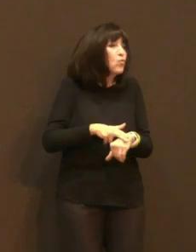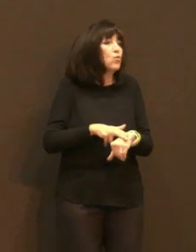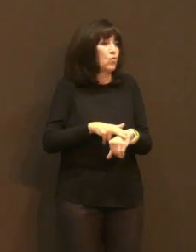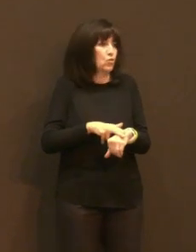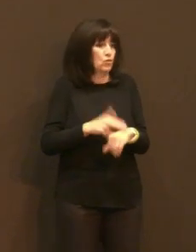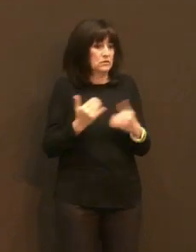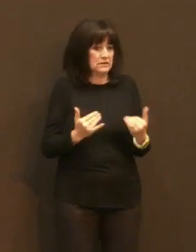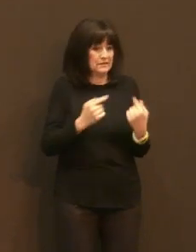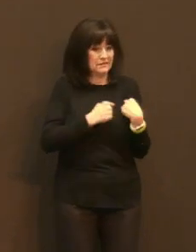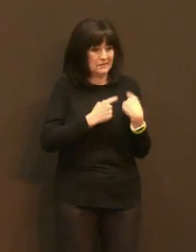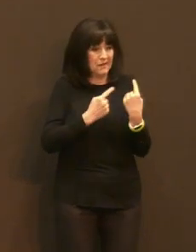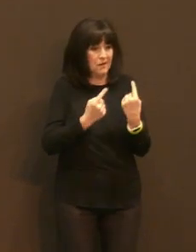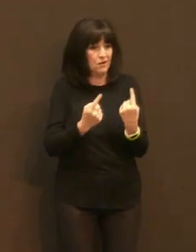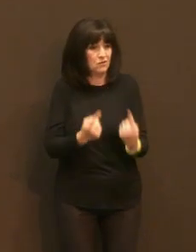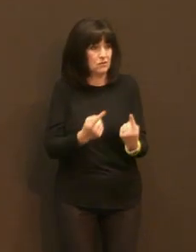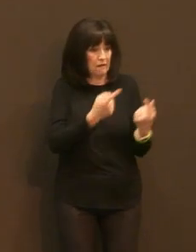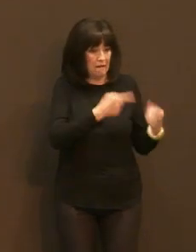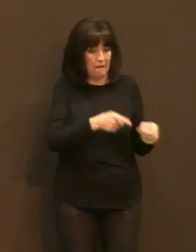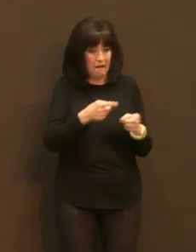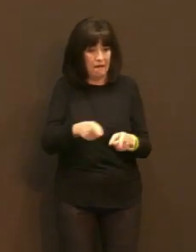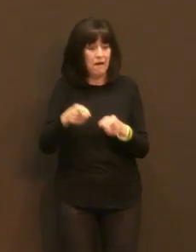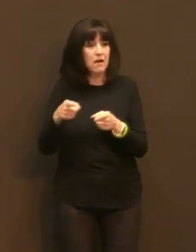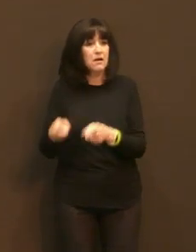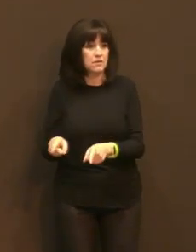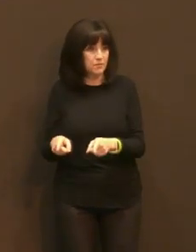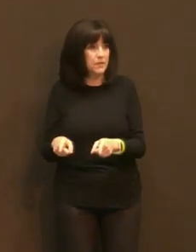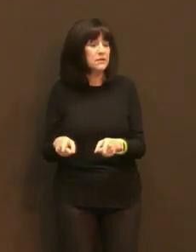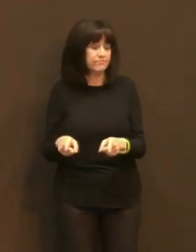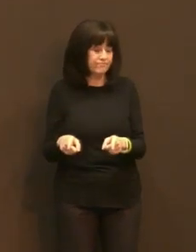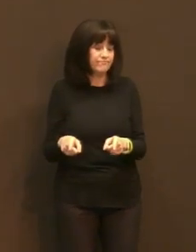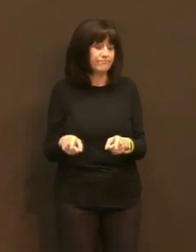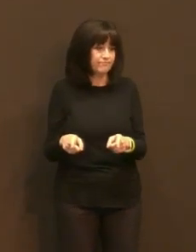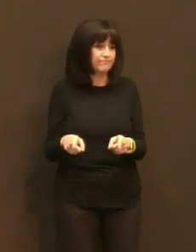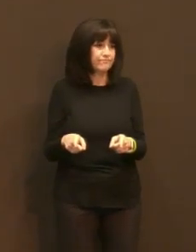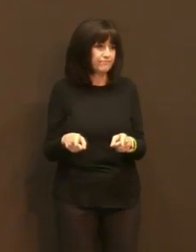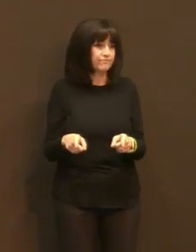the wide range in my estimate about lost revenue.